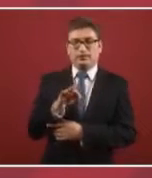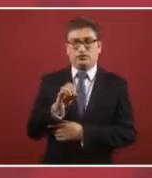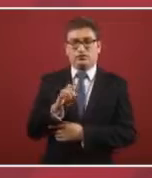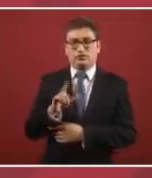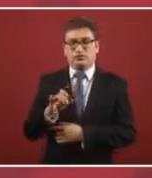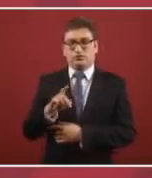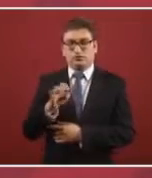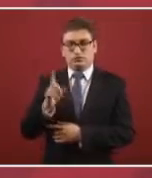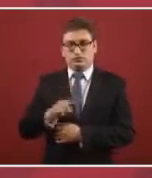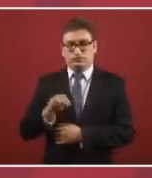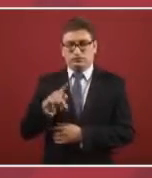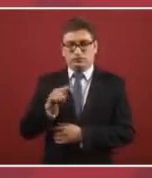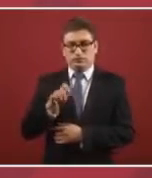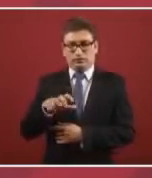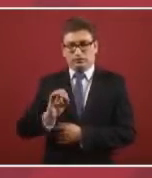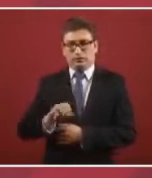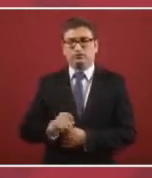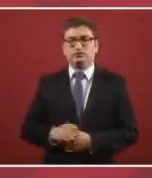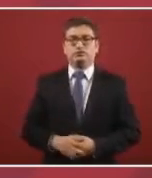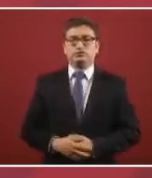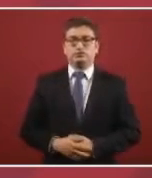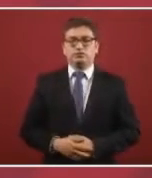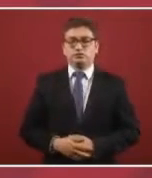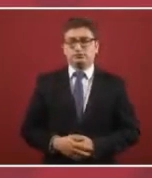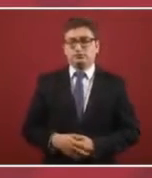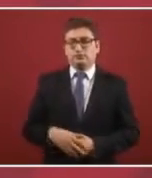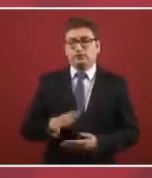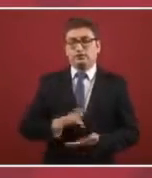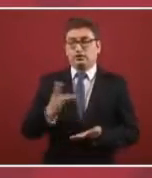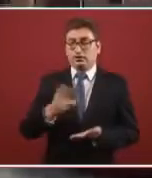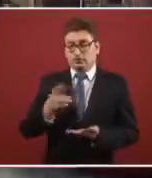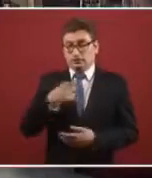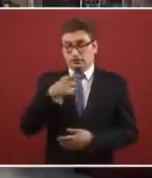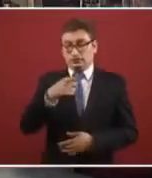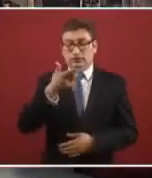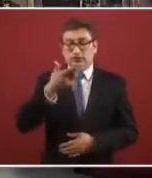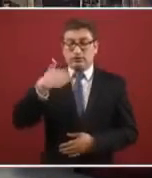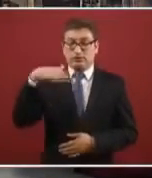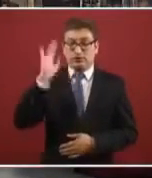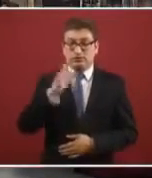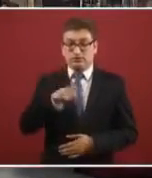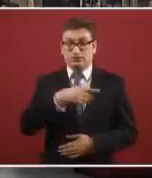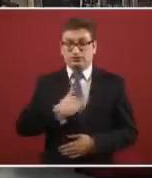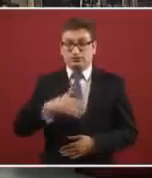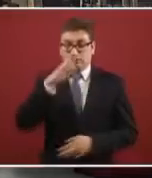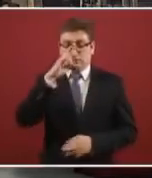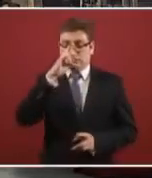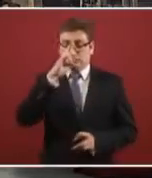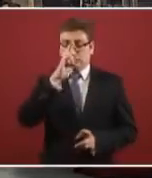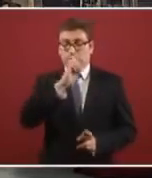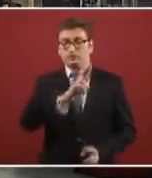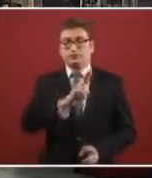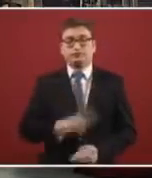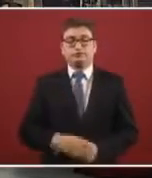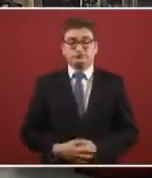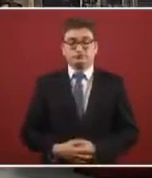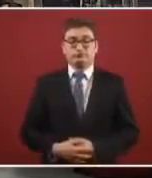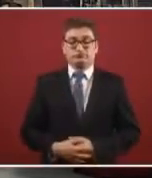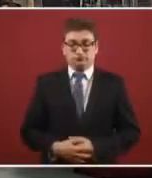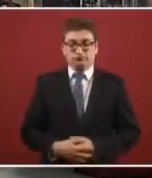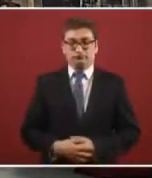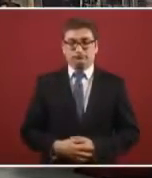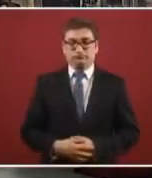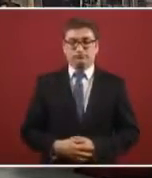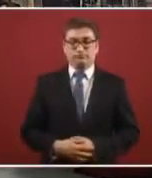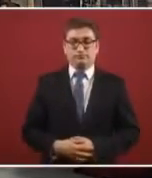Mateos. Pues muchas gracias. Muy respetado. Well, thank you. And he was very respected as a president. Cuando